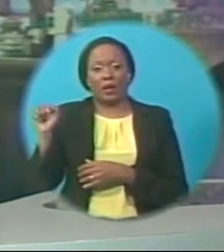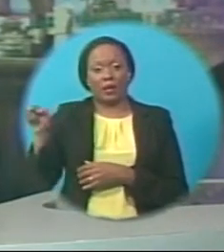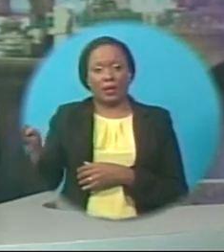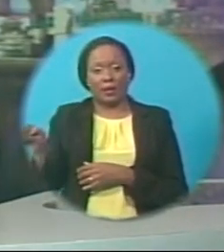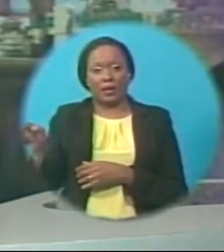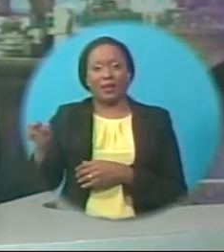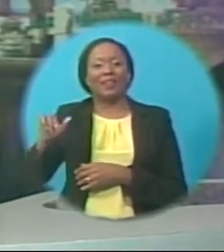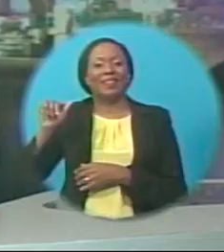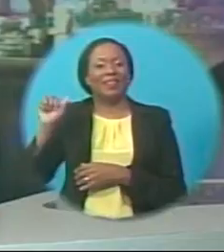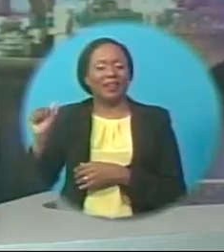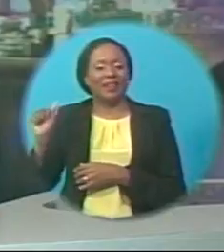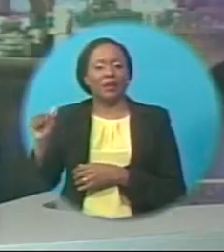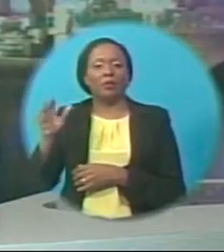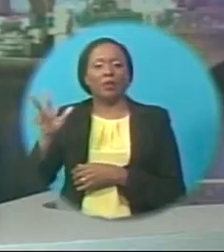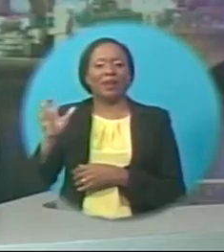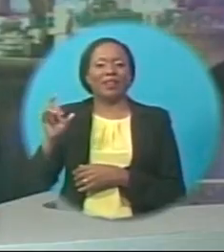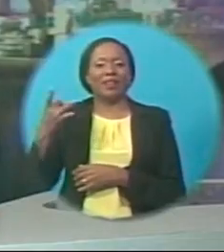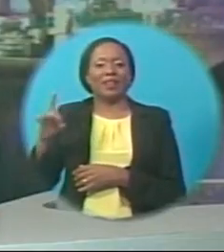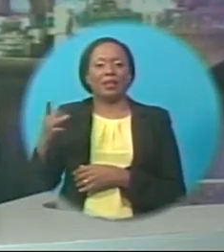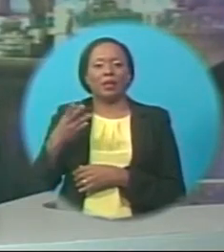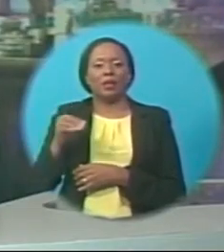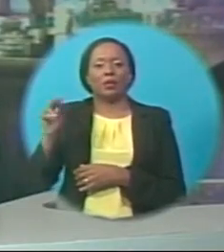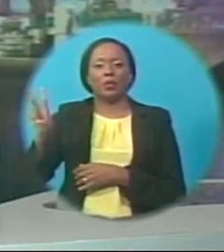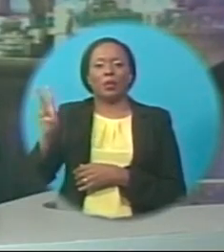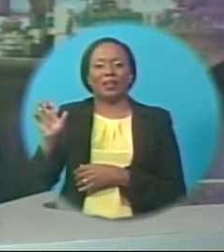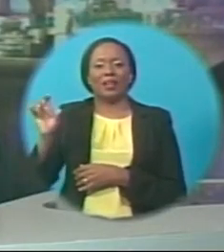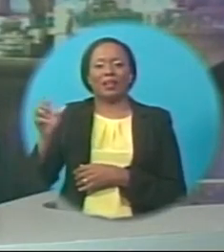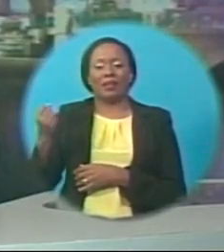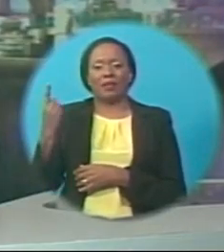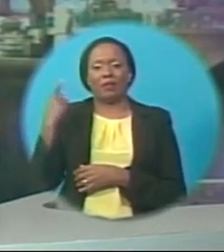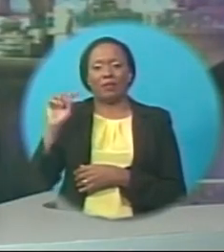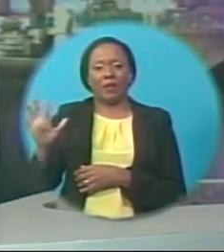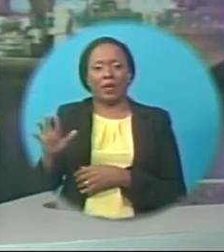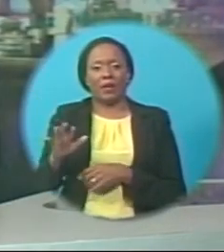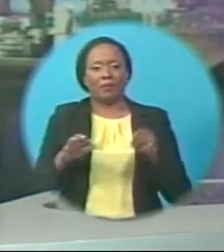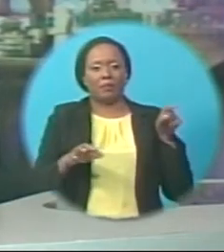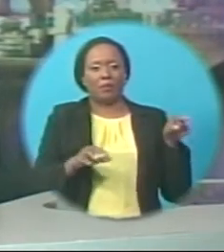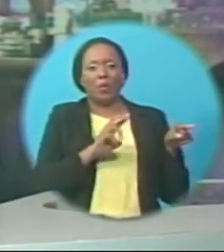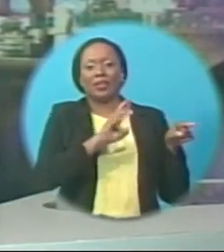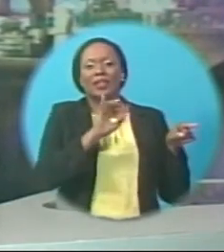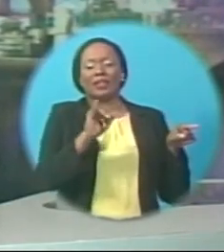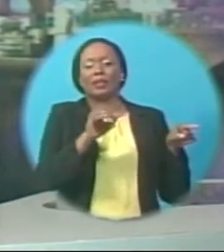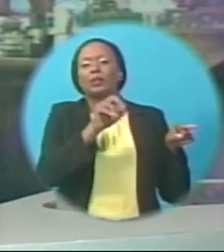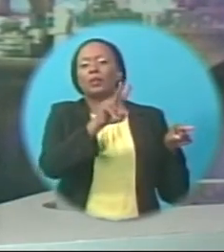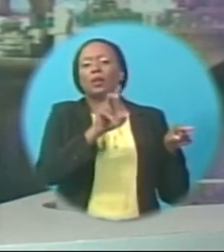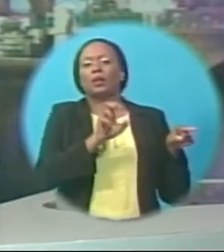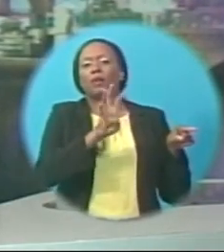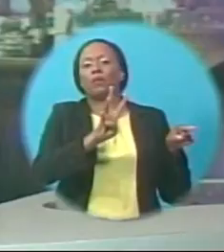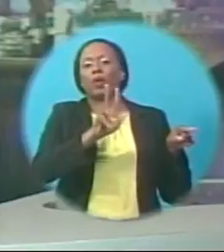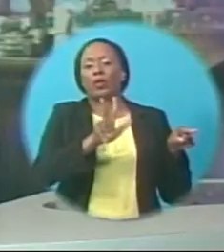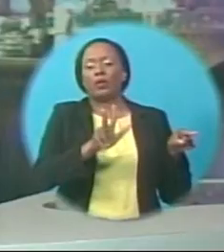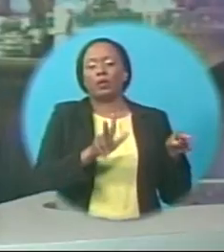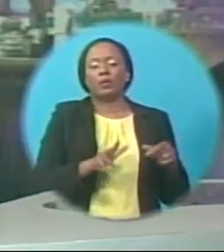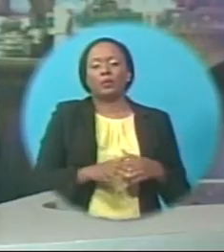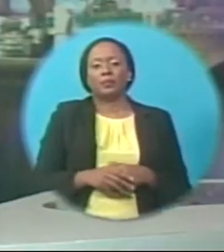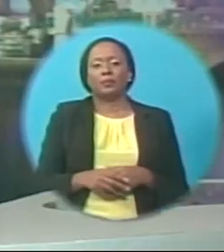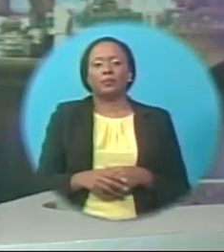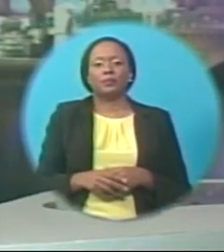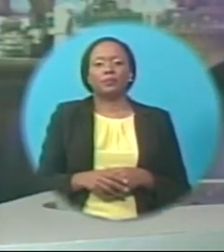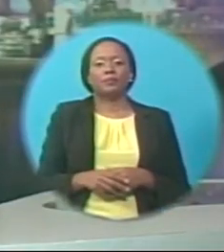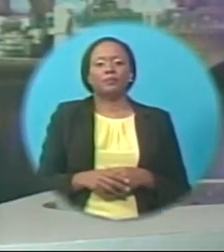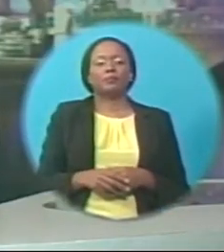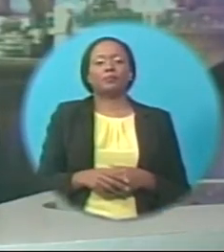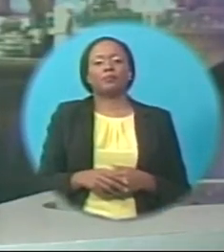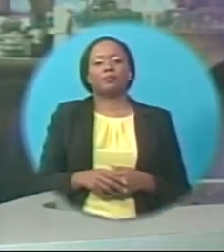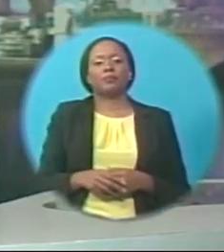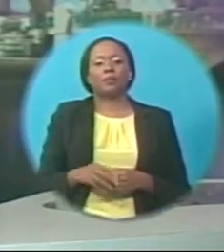match. Sri Lanka A 318 and 211 for 5, West Indies A 243. In more cricket,